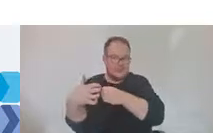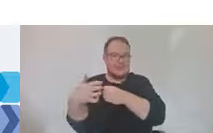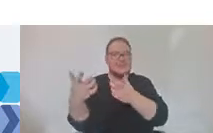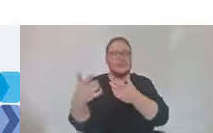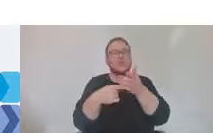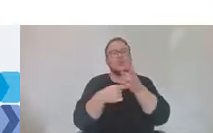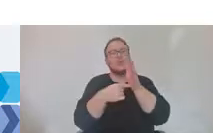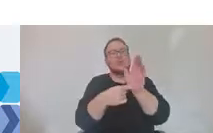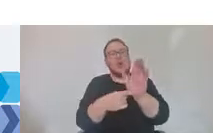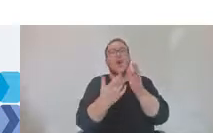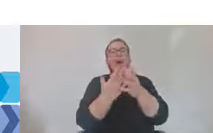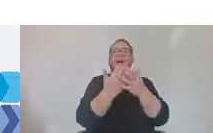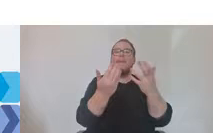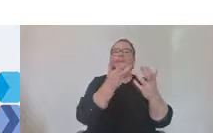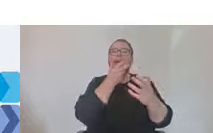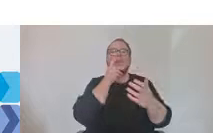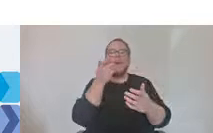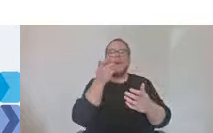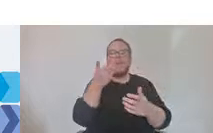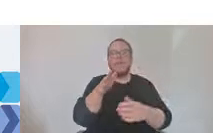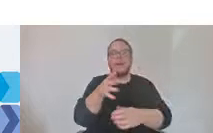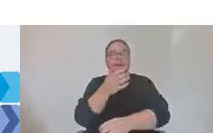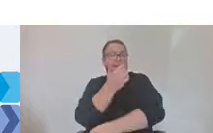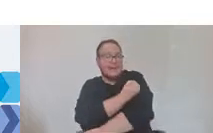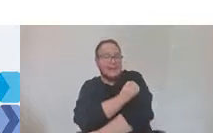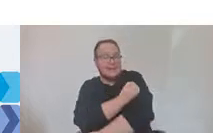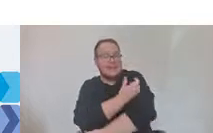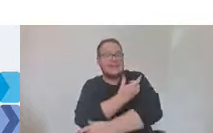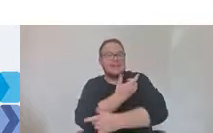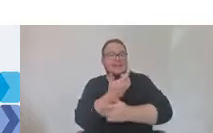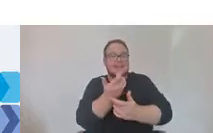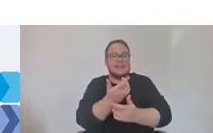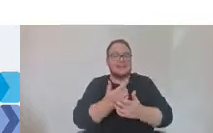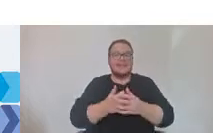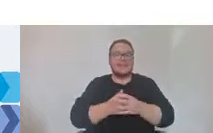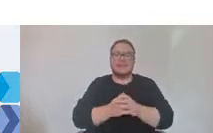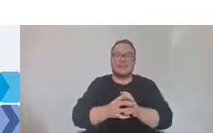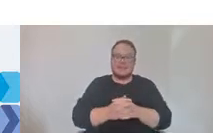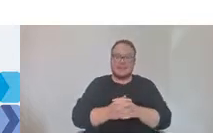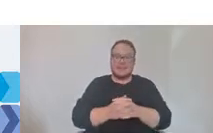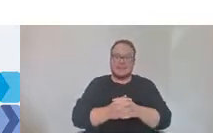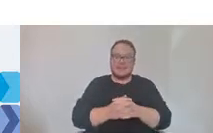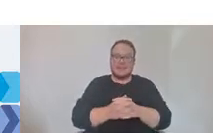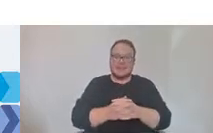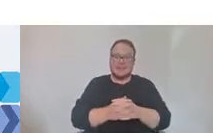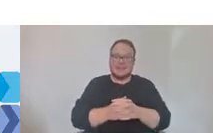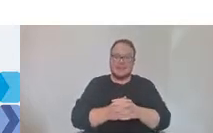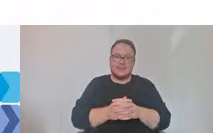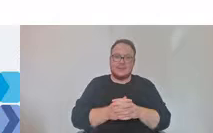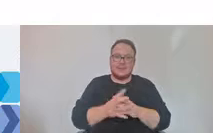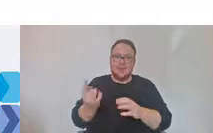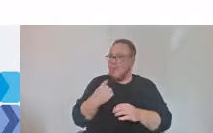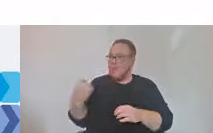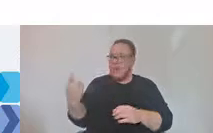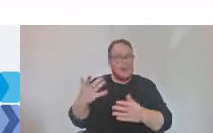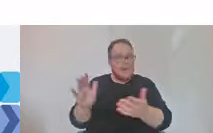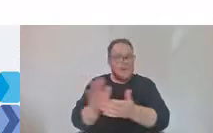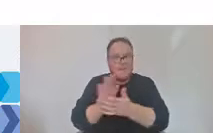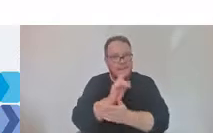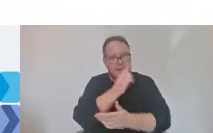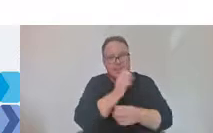showing uptake levels. And our PCNs have worked really closely with us. They're happy with this methodology. What it's highlighted to